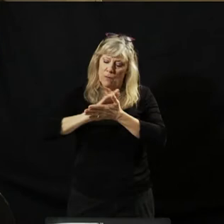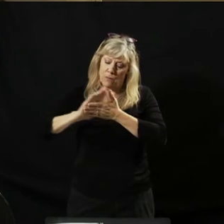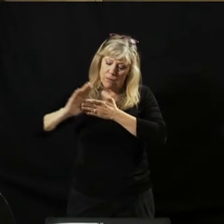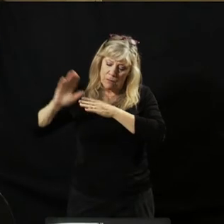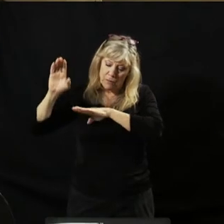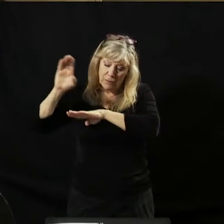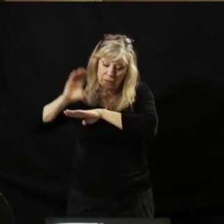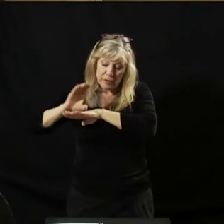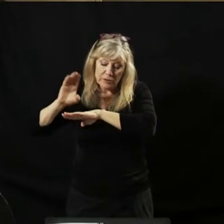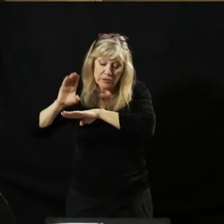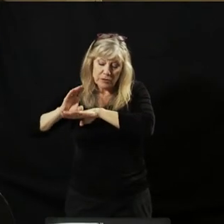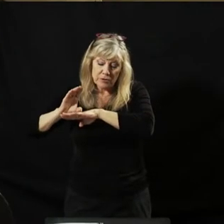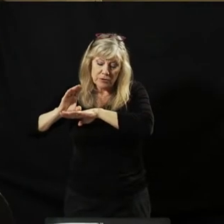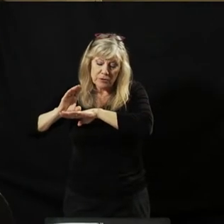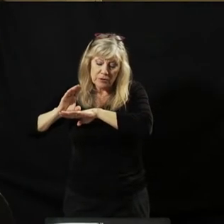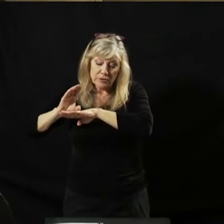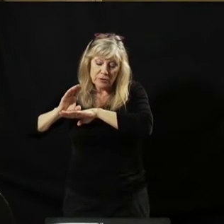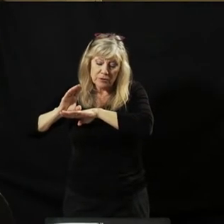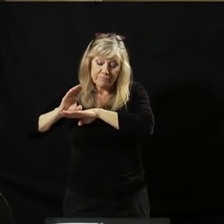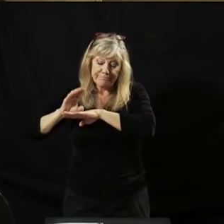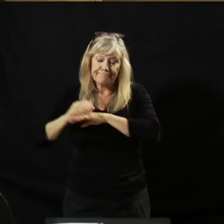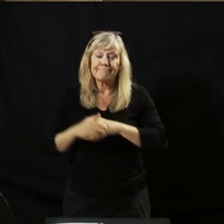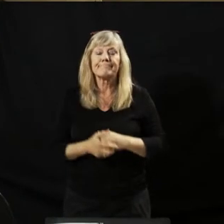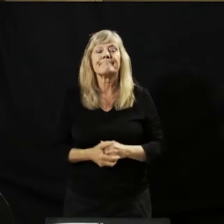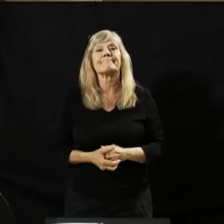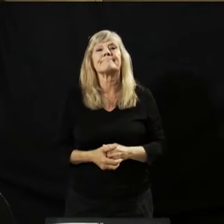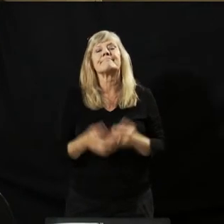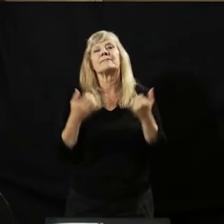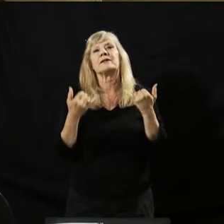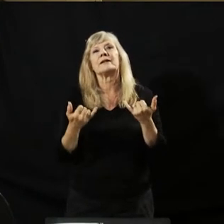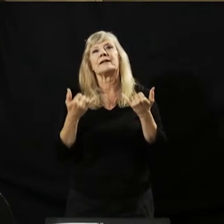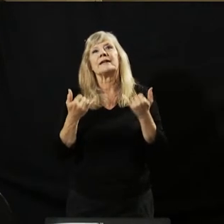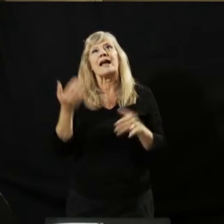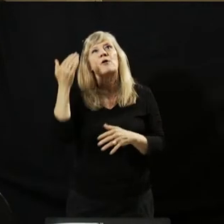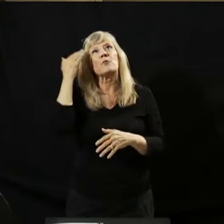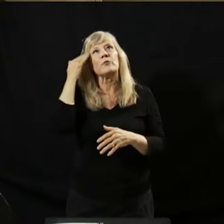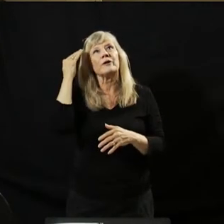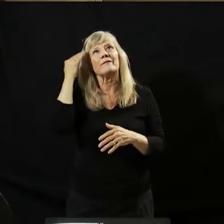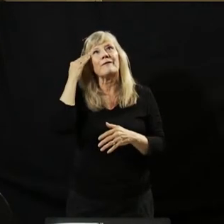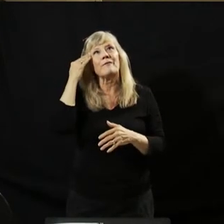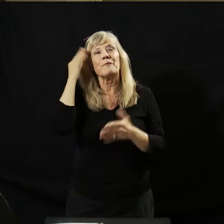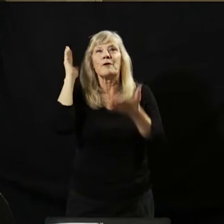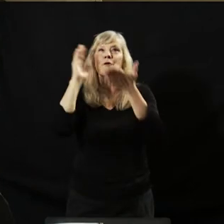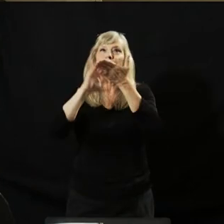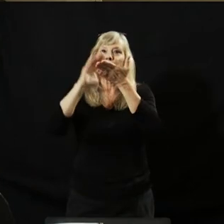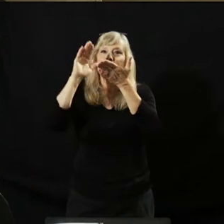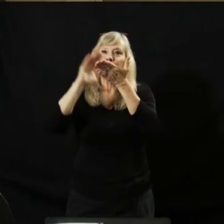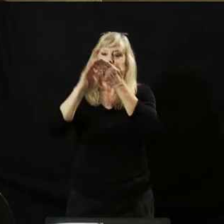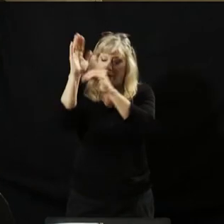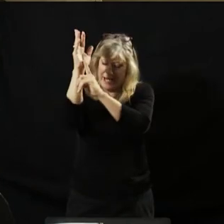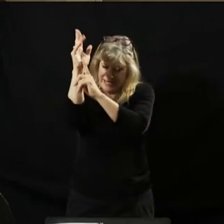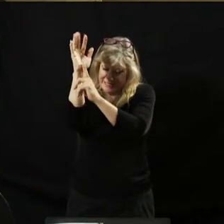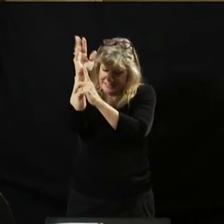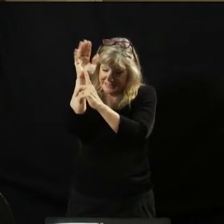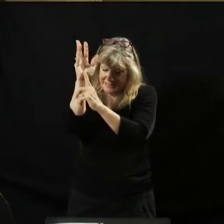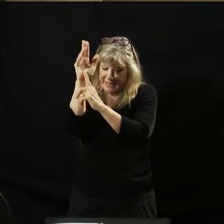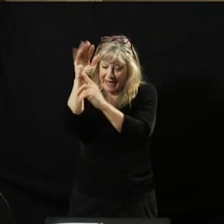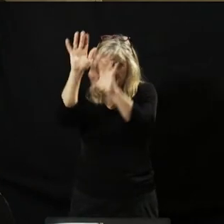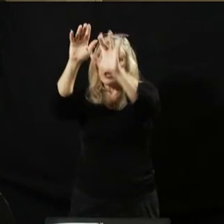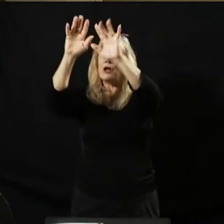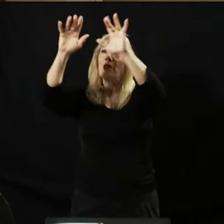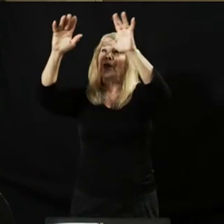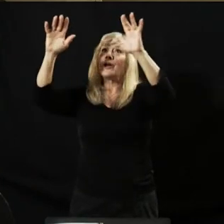But now we know the praises of this pillar, which glowing